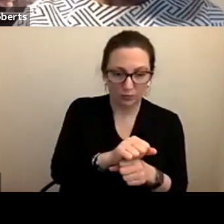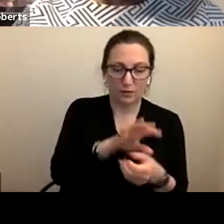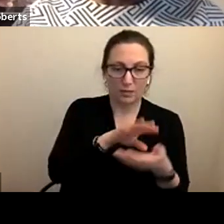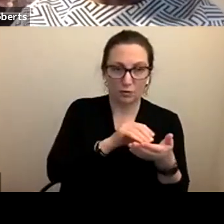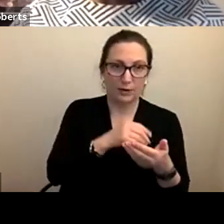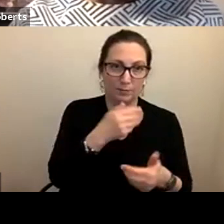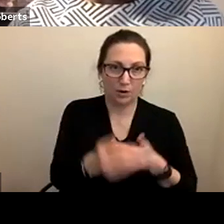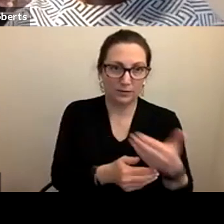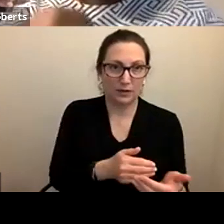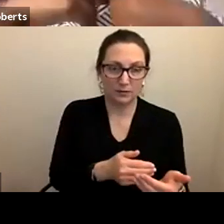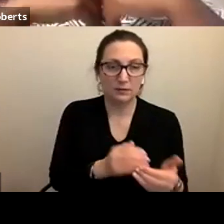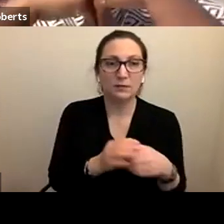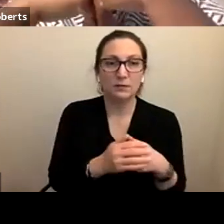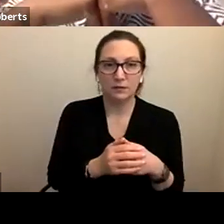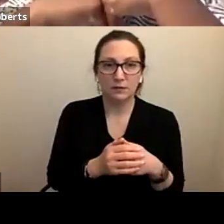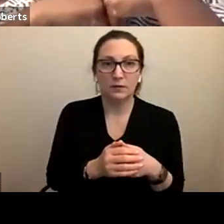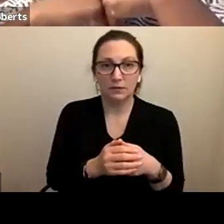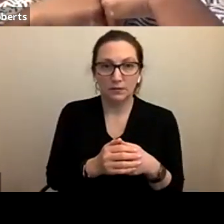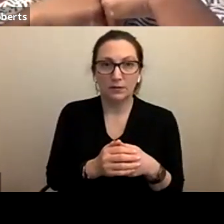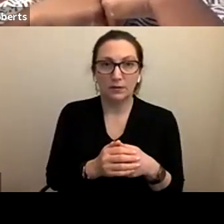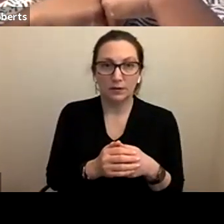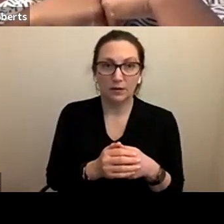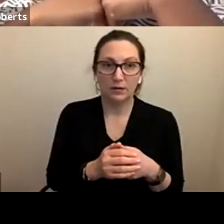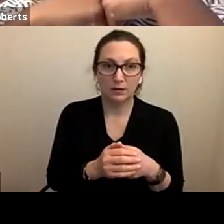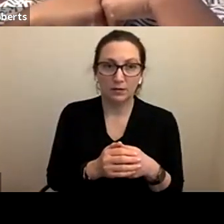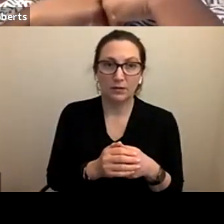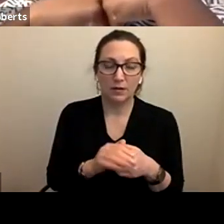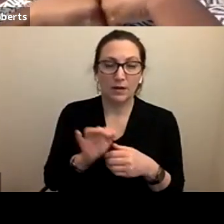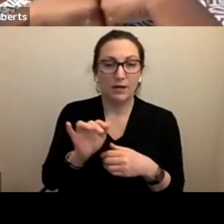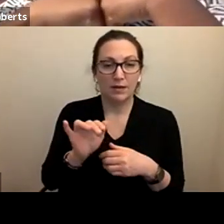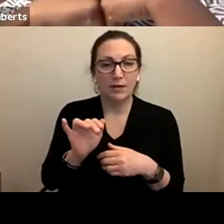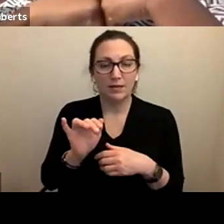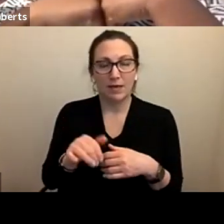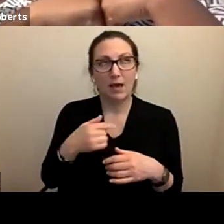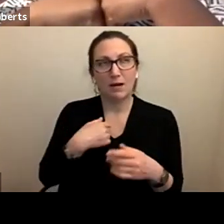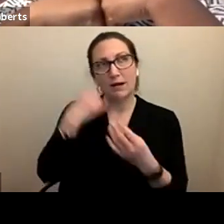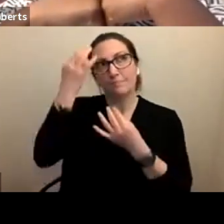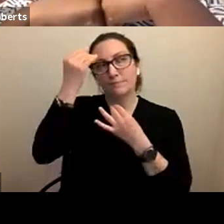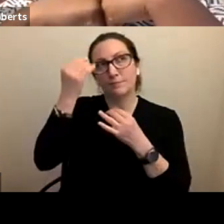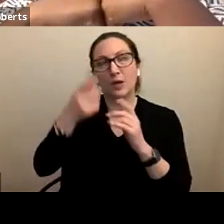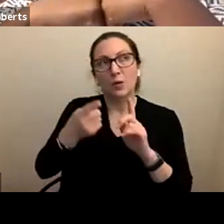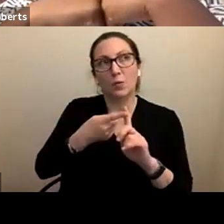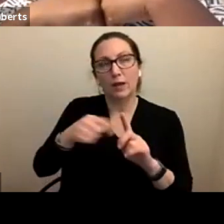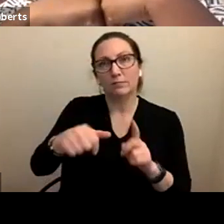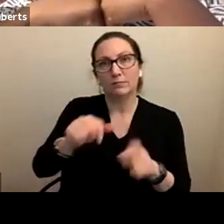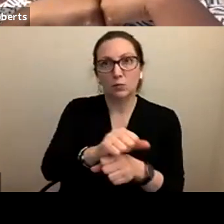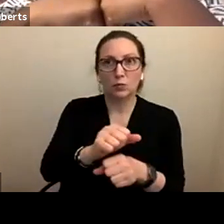my mind when the working group statement was read around kind of maintaining the rigor of the